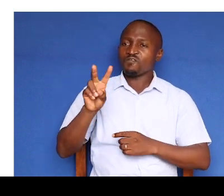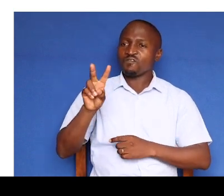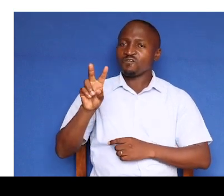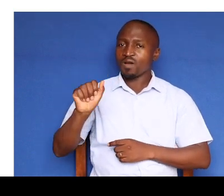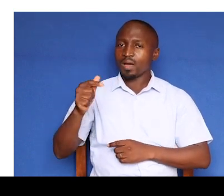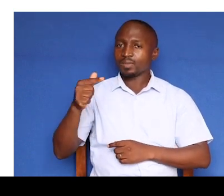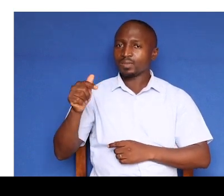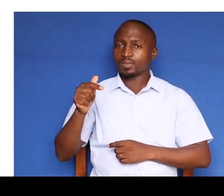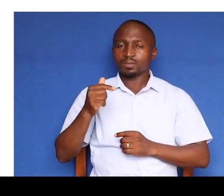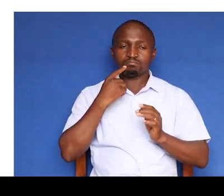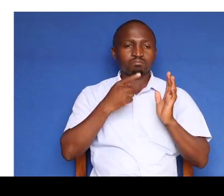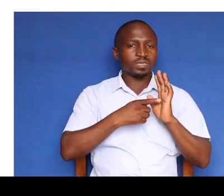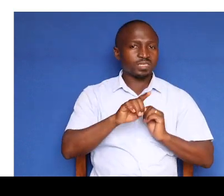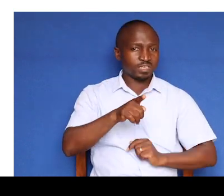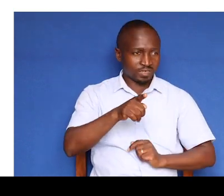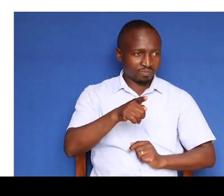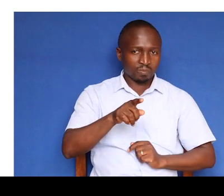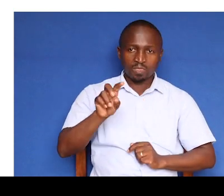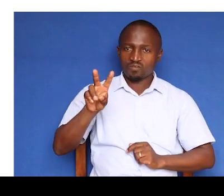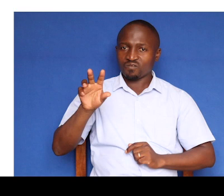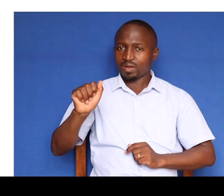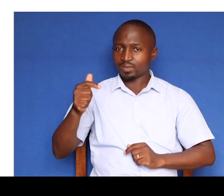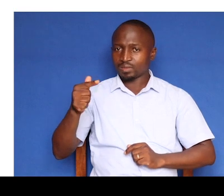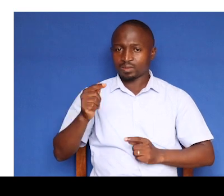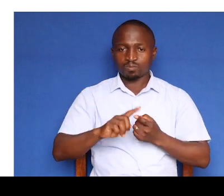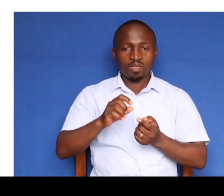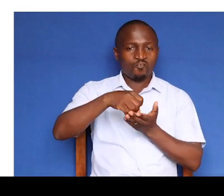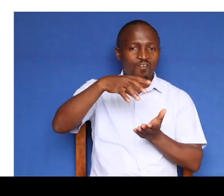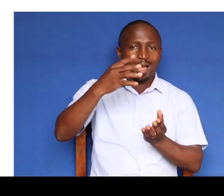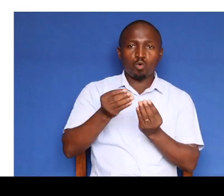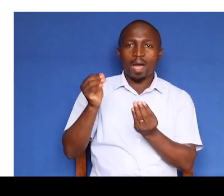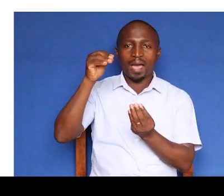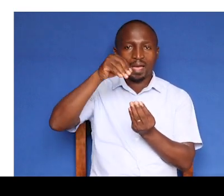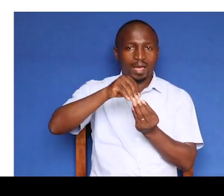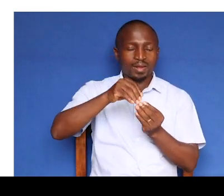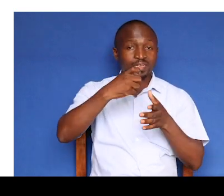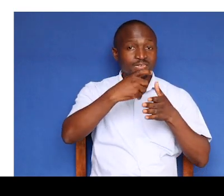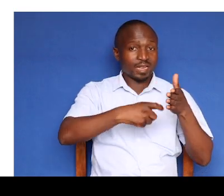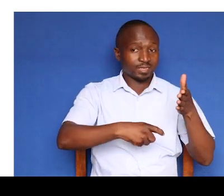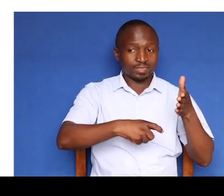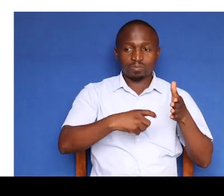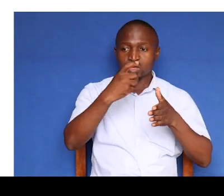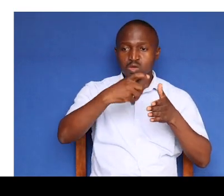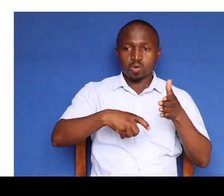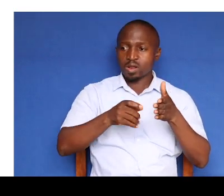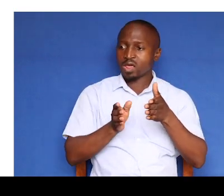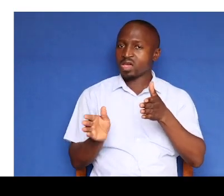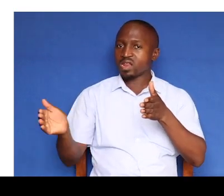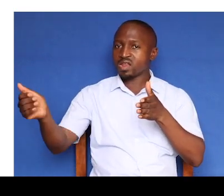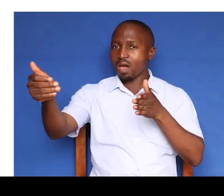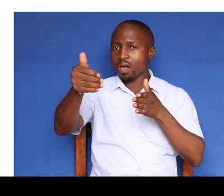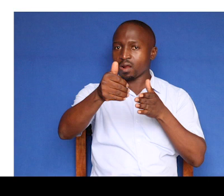VAT? VAT, which is value added tax, is indirect tax which is levied or